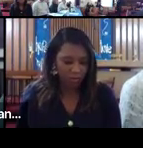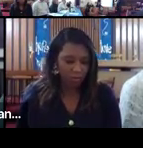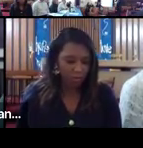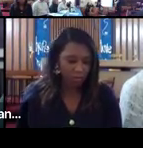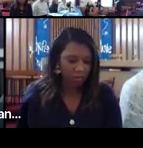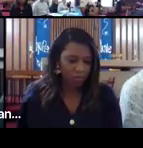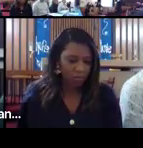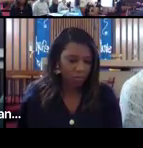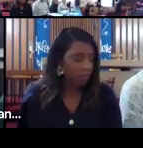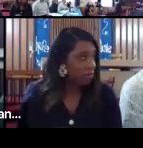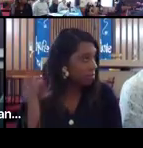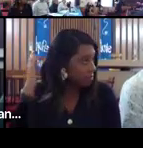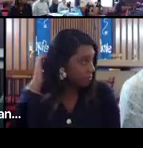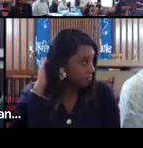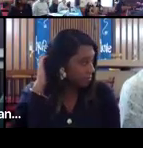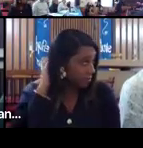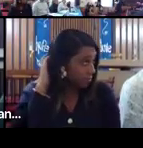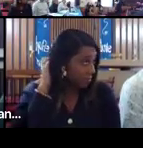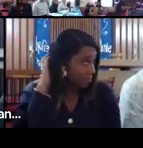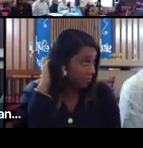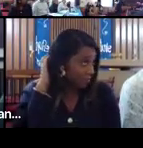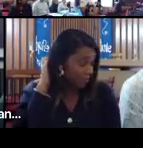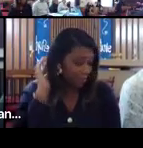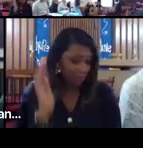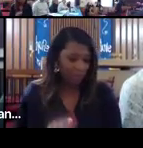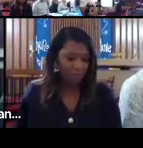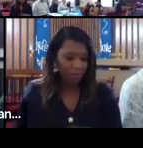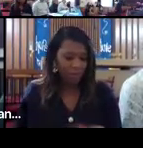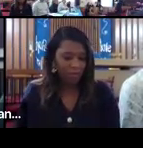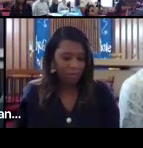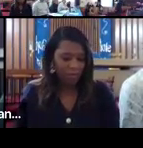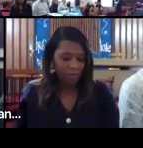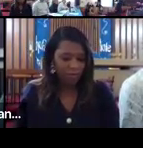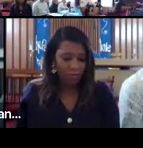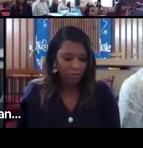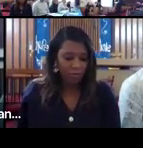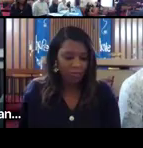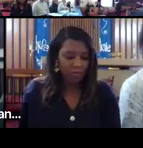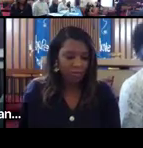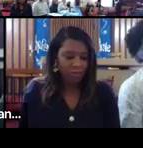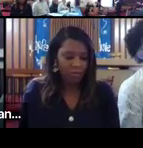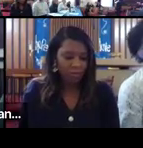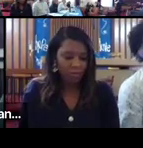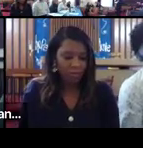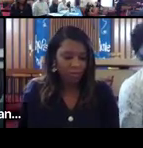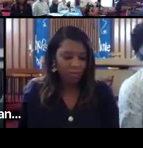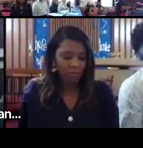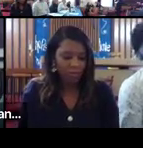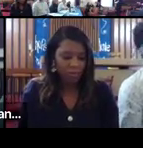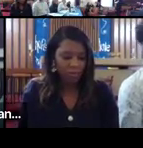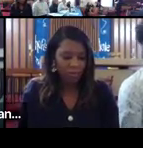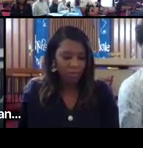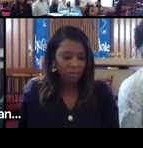put together this plan. It's extremely heartwarming to be, and I'm so grateful to be here, to be